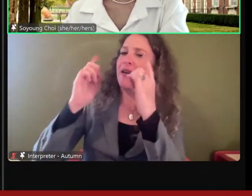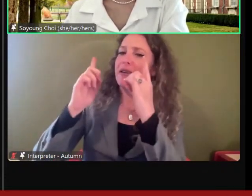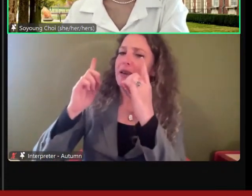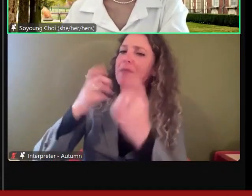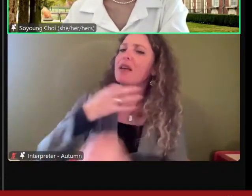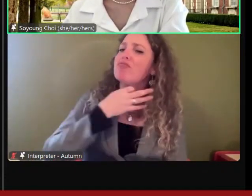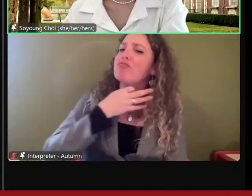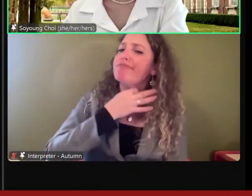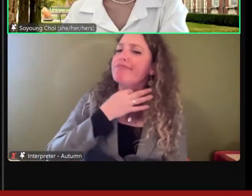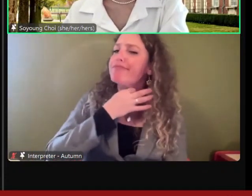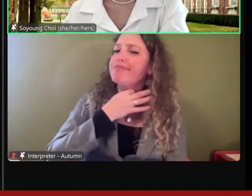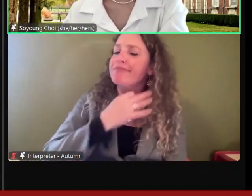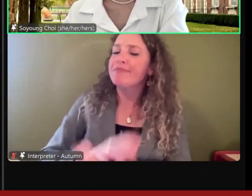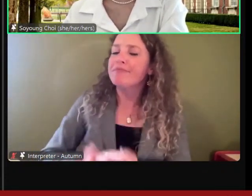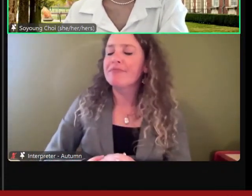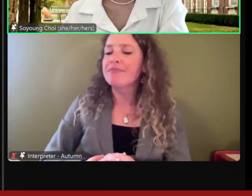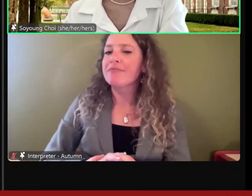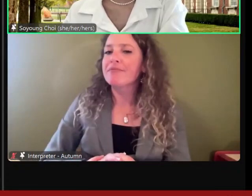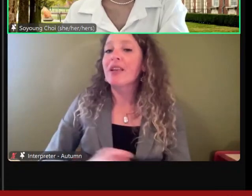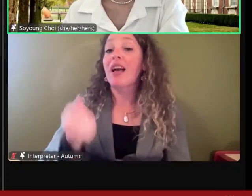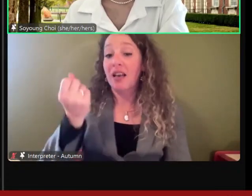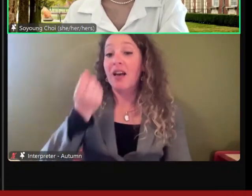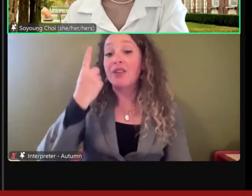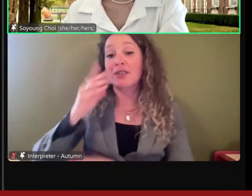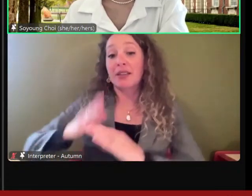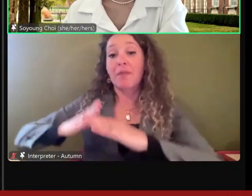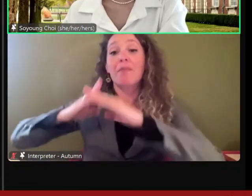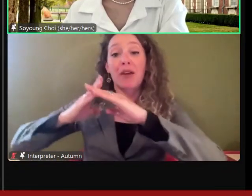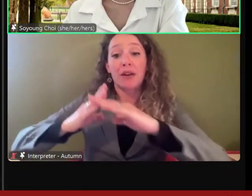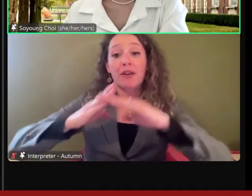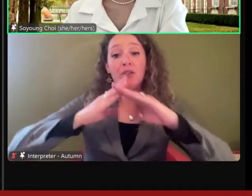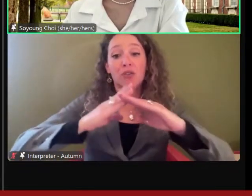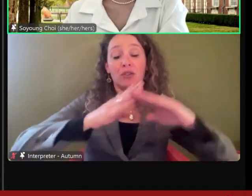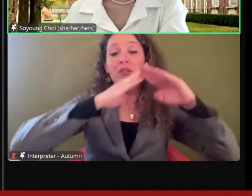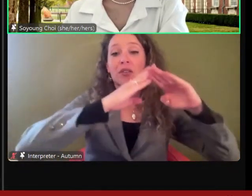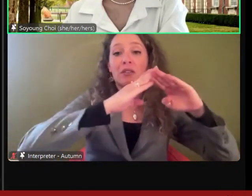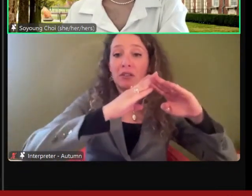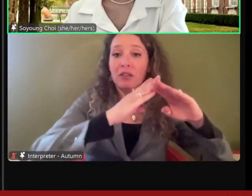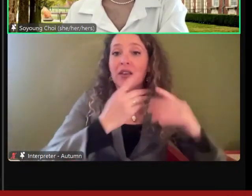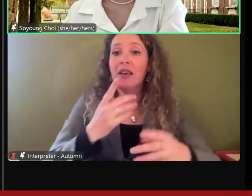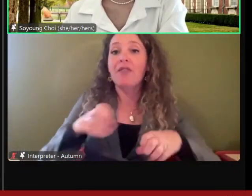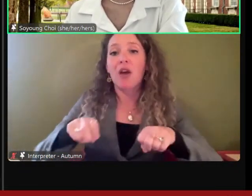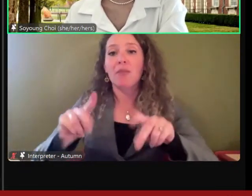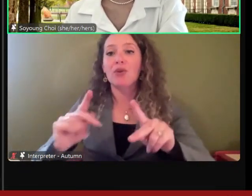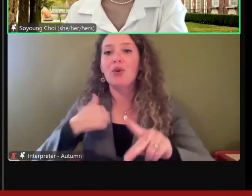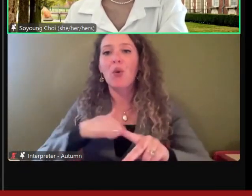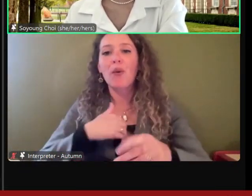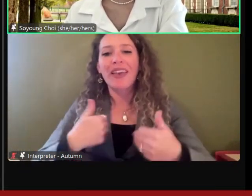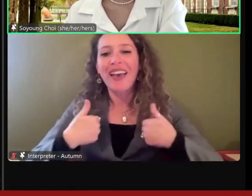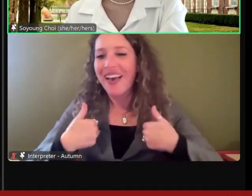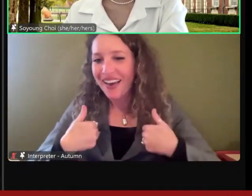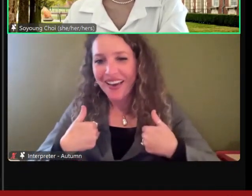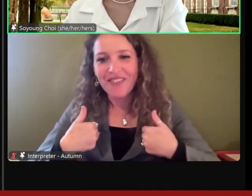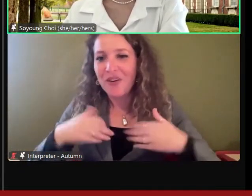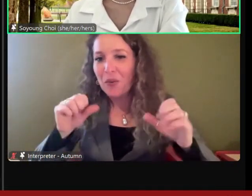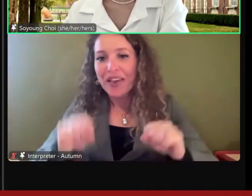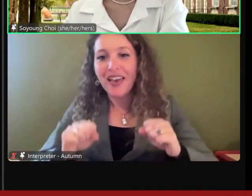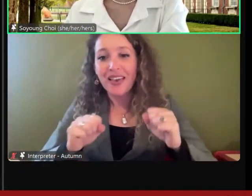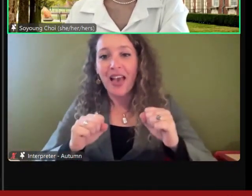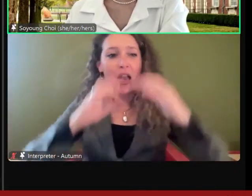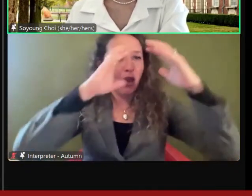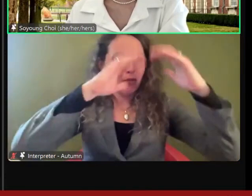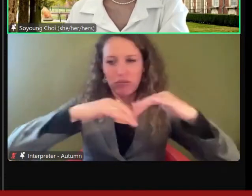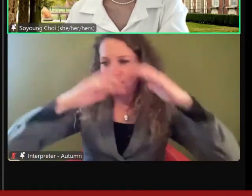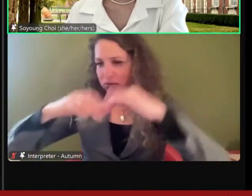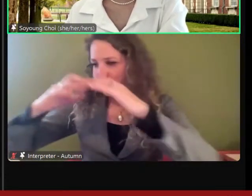deeply understand the barriers that exist and the opportunities we have to create more inclusive,